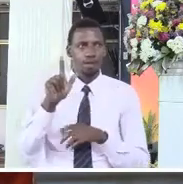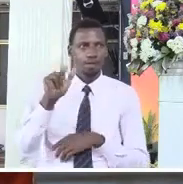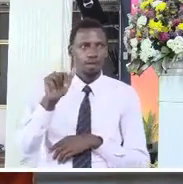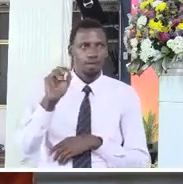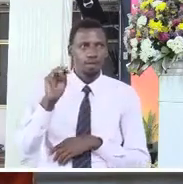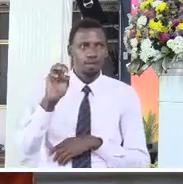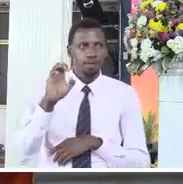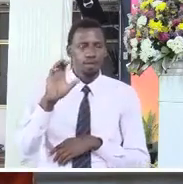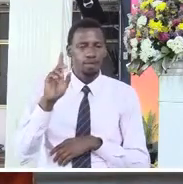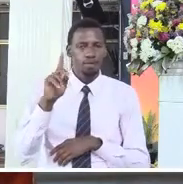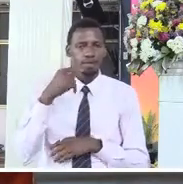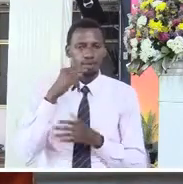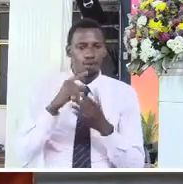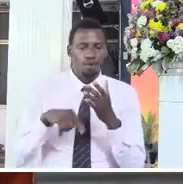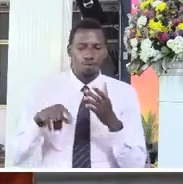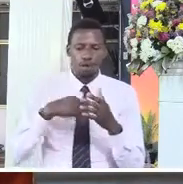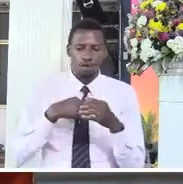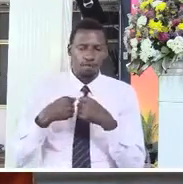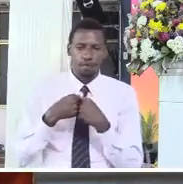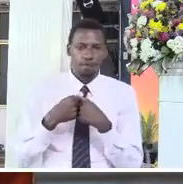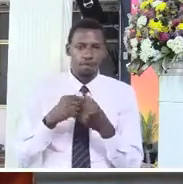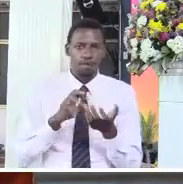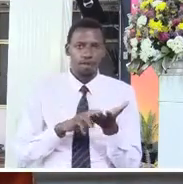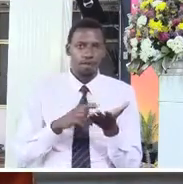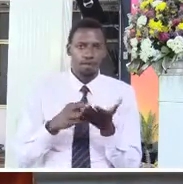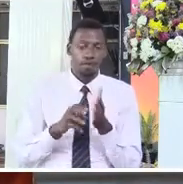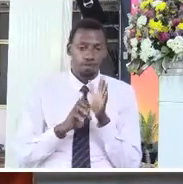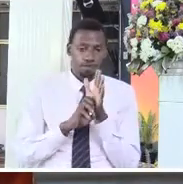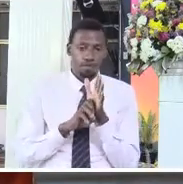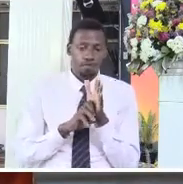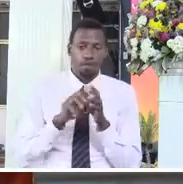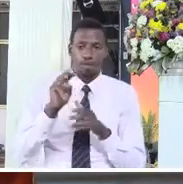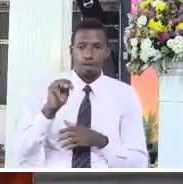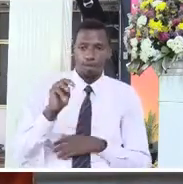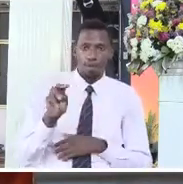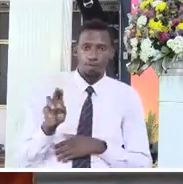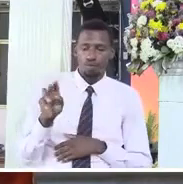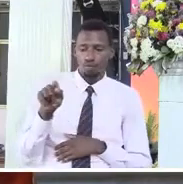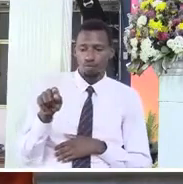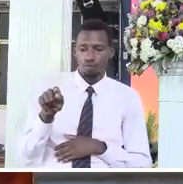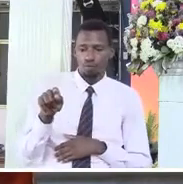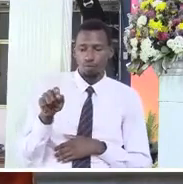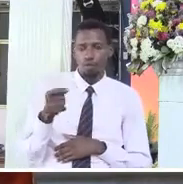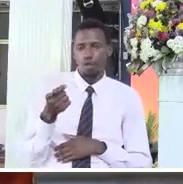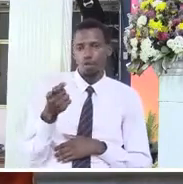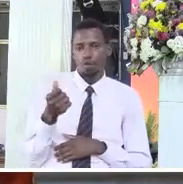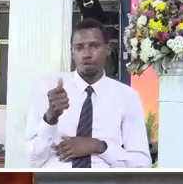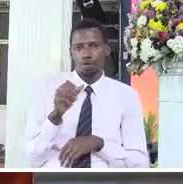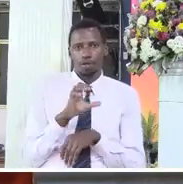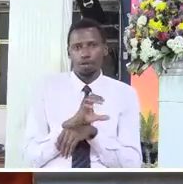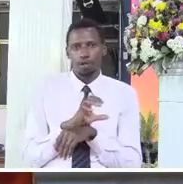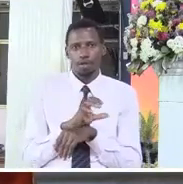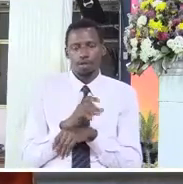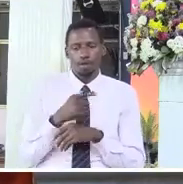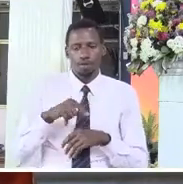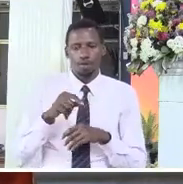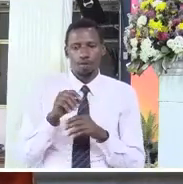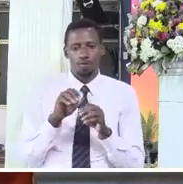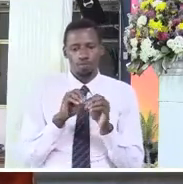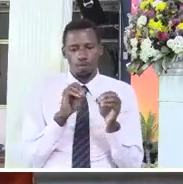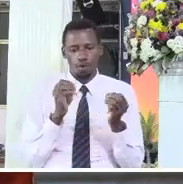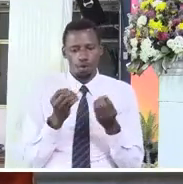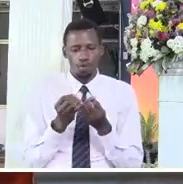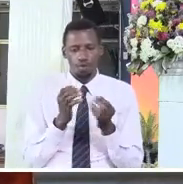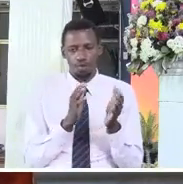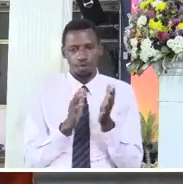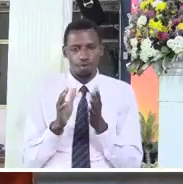face challenges with resources. Let me give you an example. Multimedia University, as I said, is a small church. We are organizing a